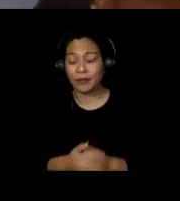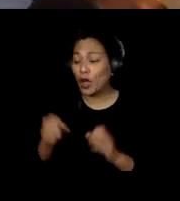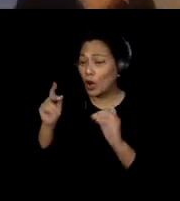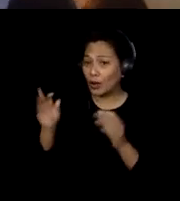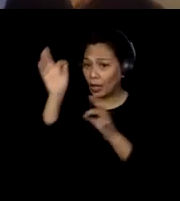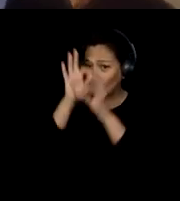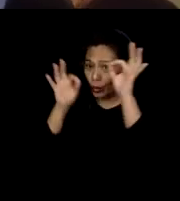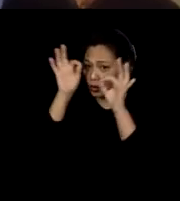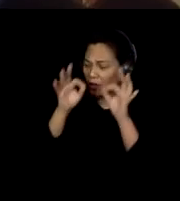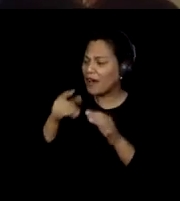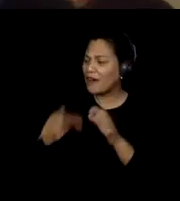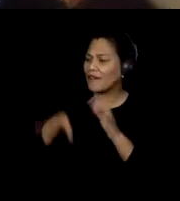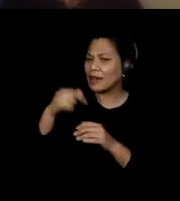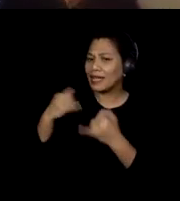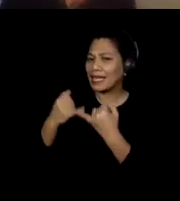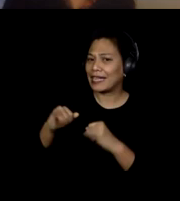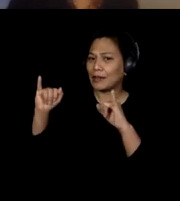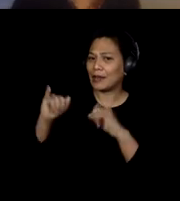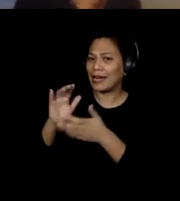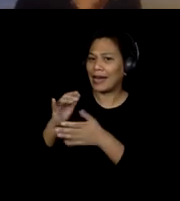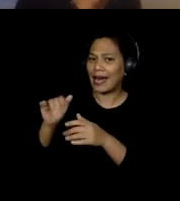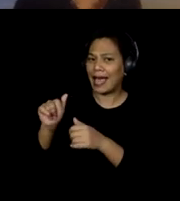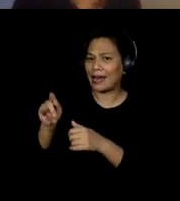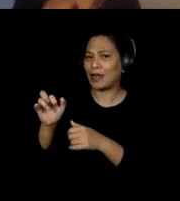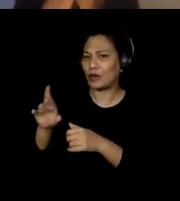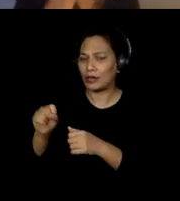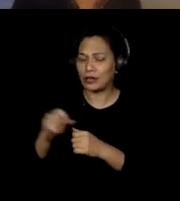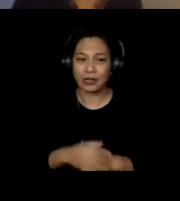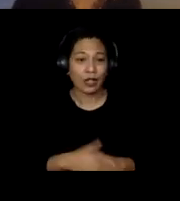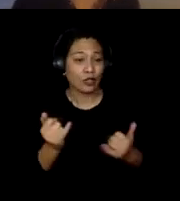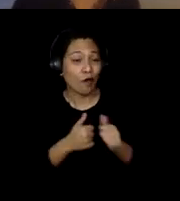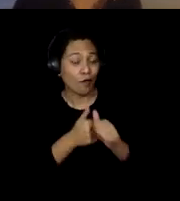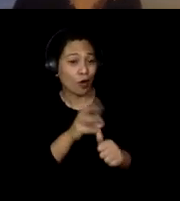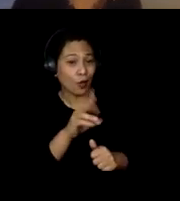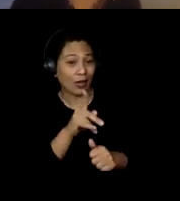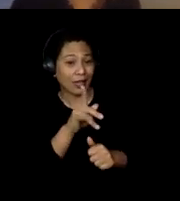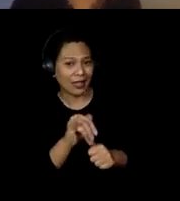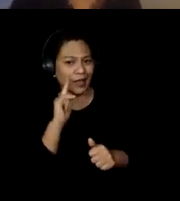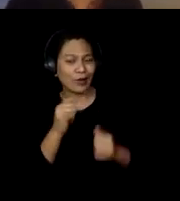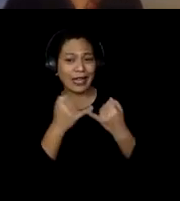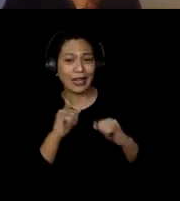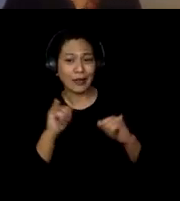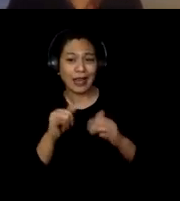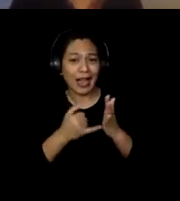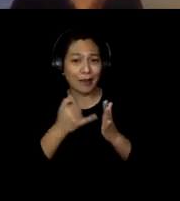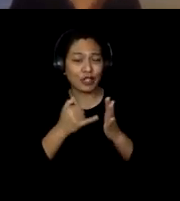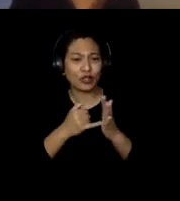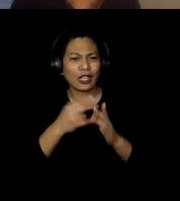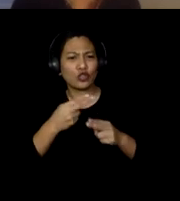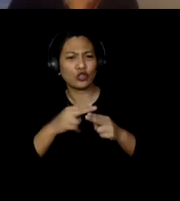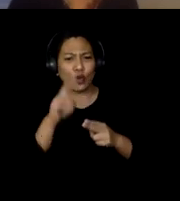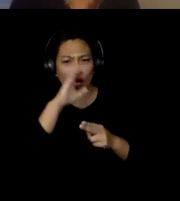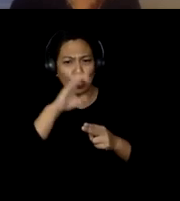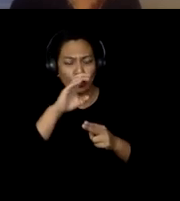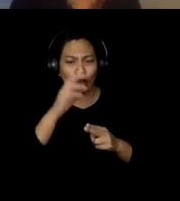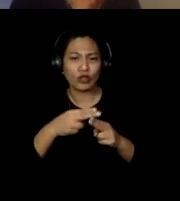Google, find me independent animators. According to Wikipedia, independent animation is animated short cartoons and